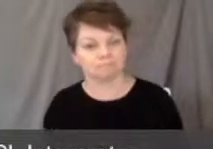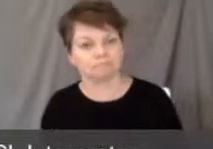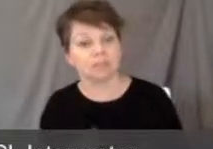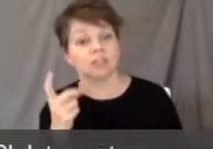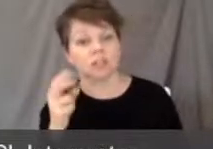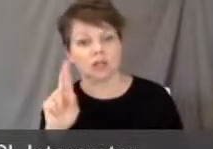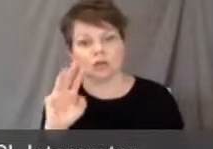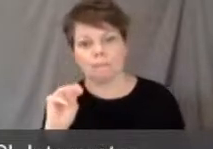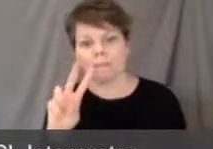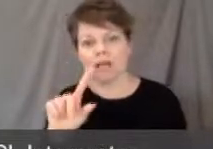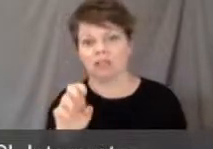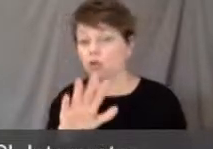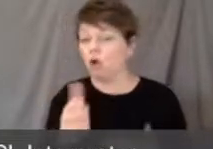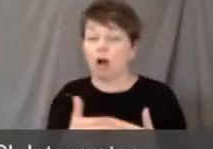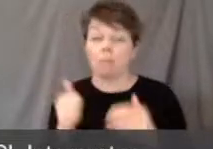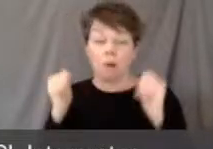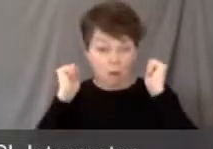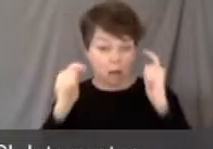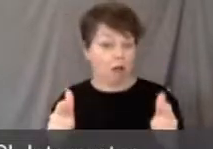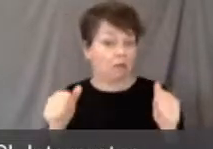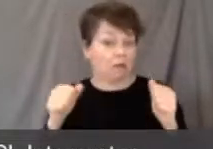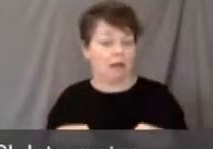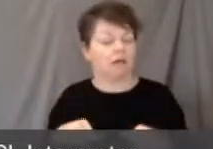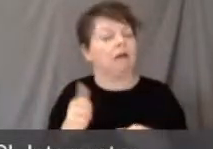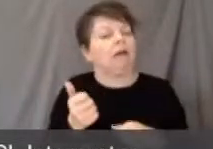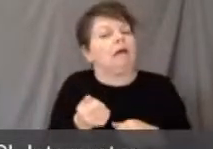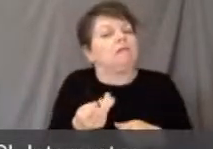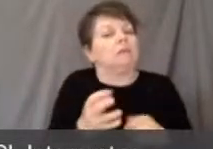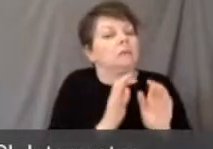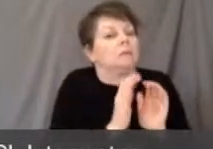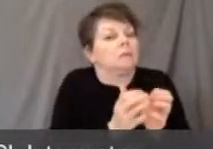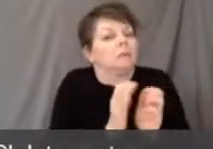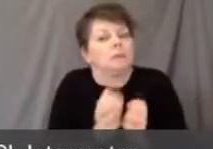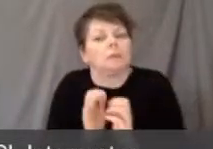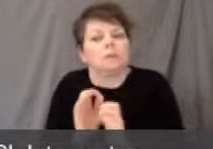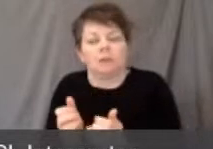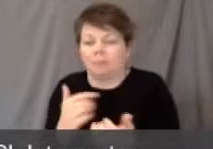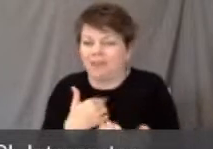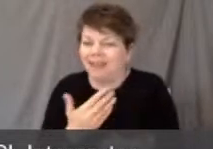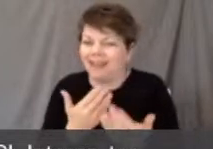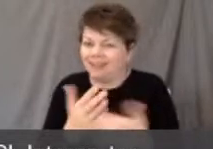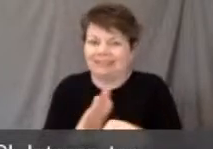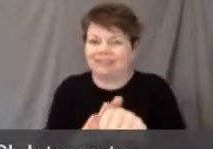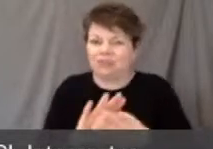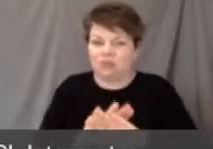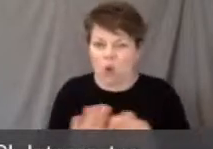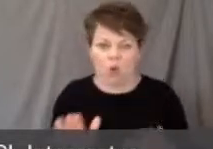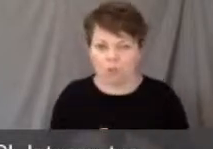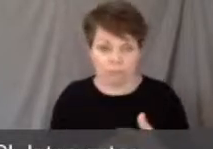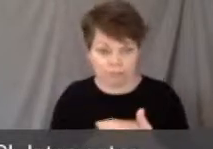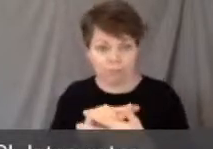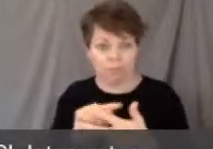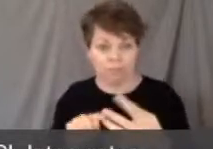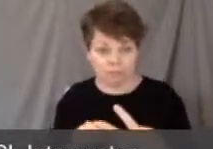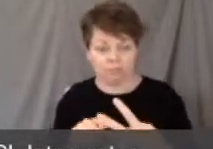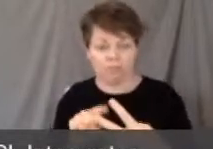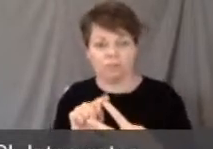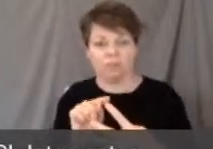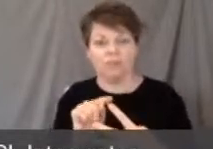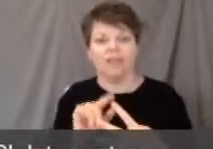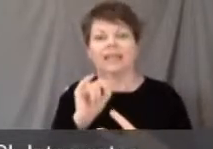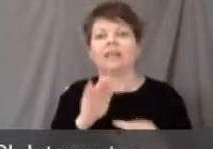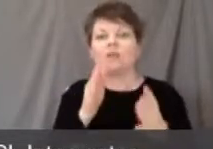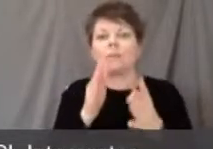vaccine, but there's a few people whom I would suggest not getting it, and that would be if you've ever experienced an